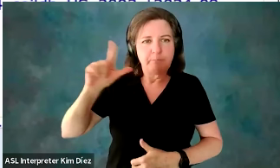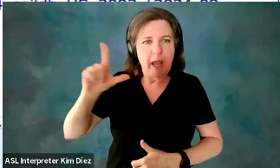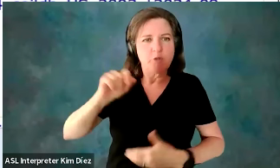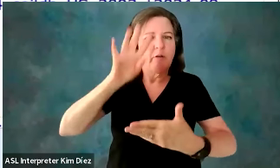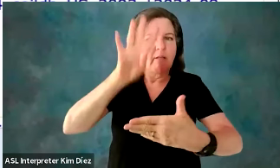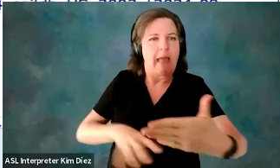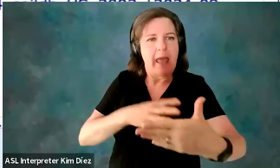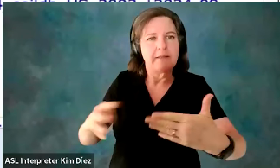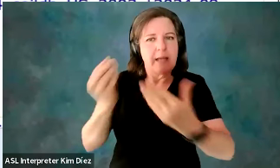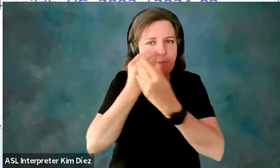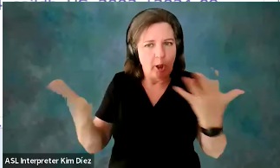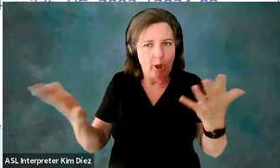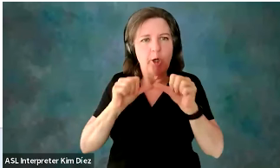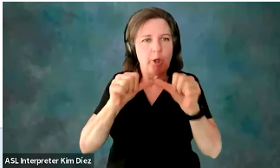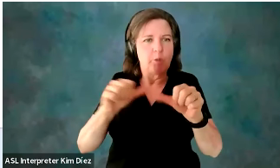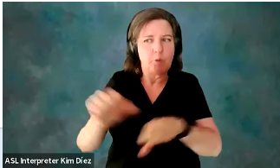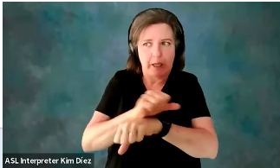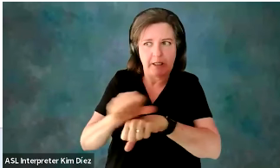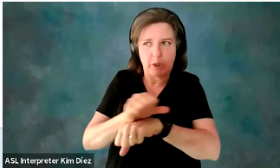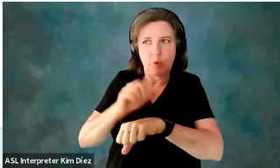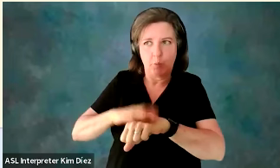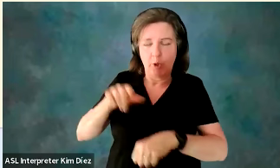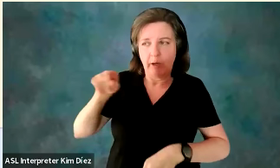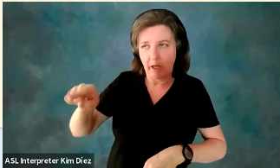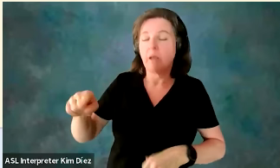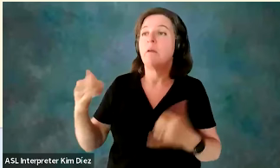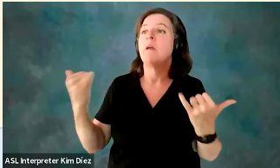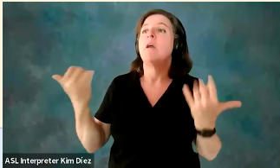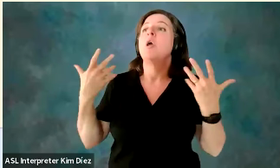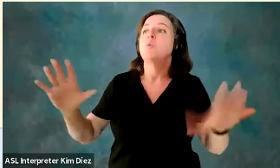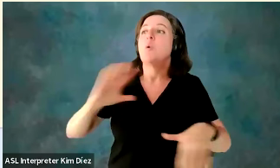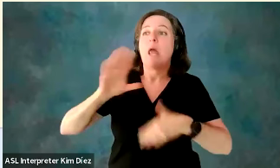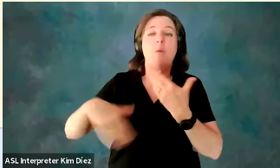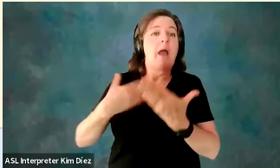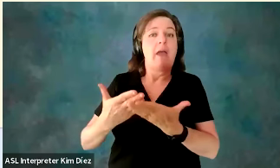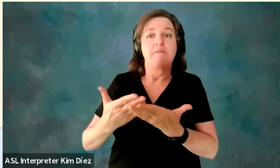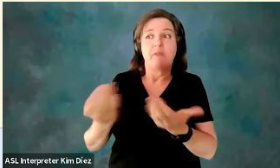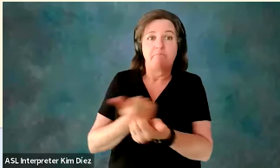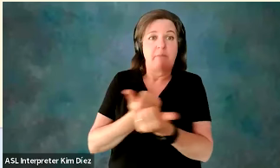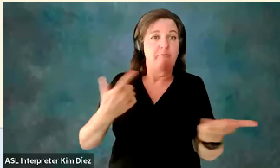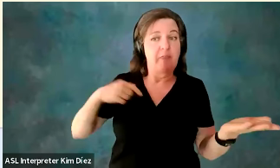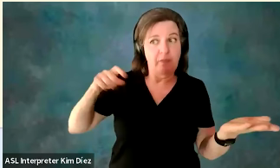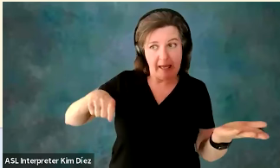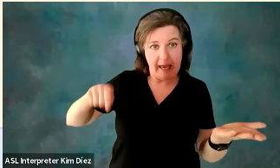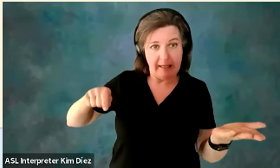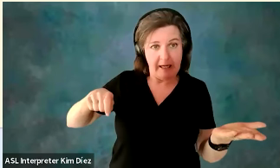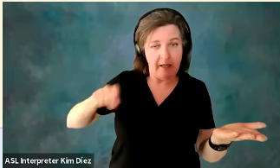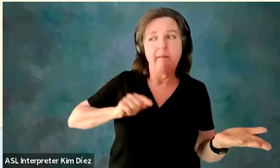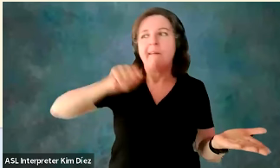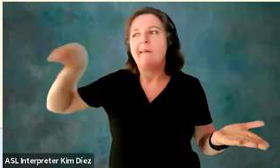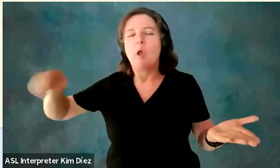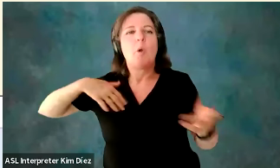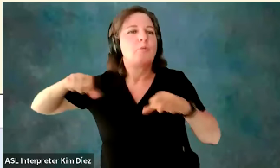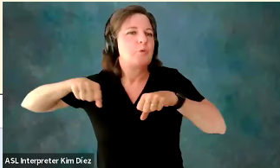and physical, and I already have everything I need. I'm going to go to the shopping cart, which is